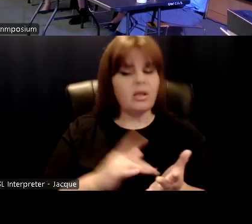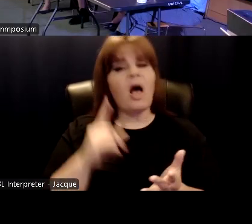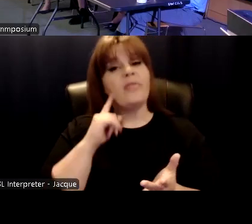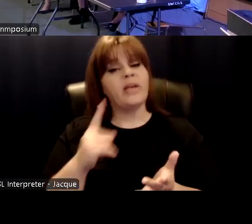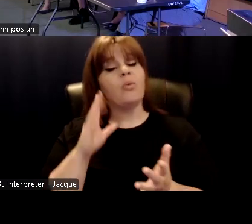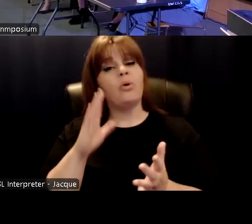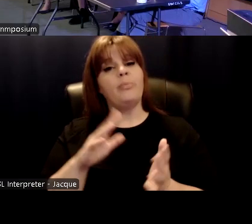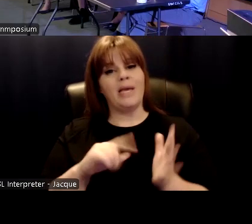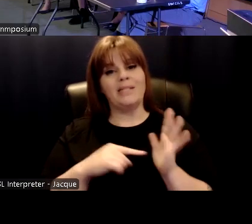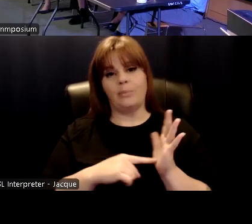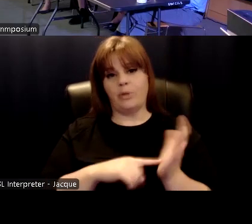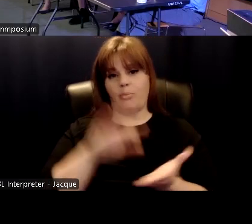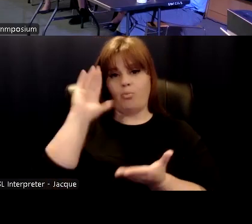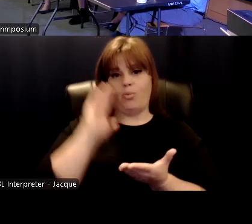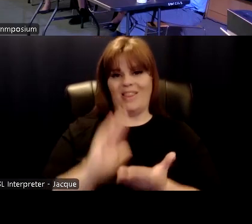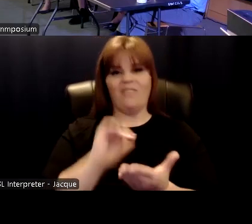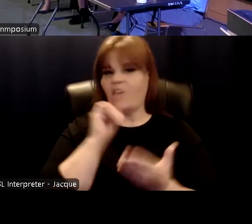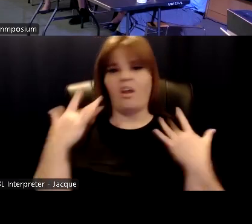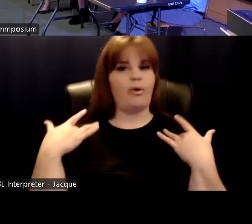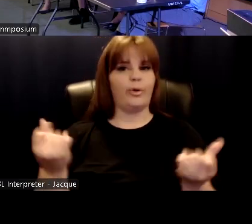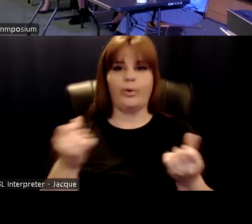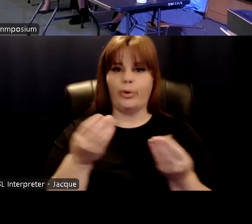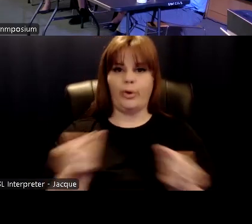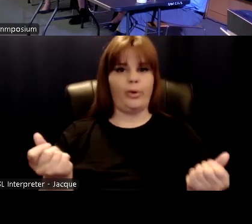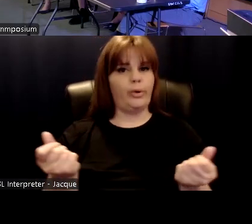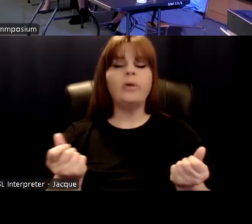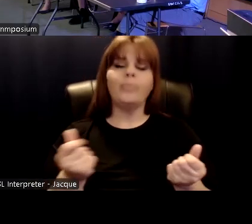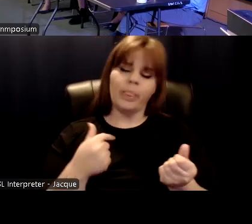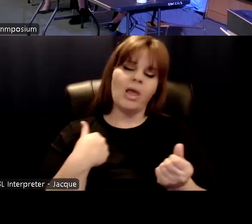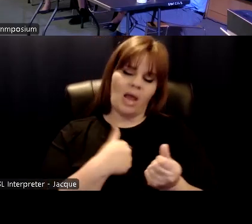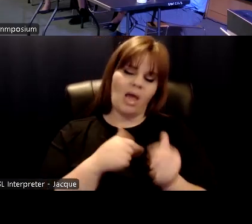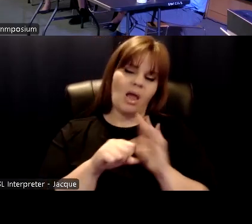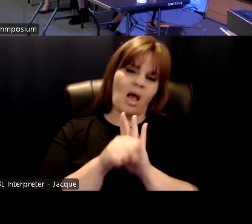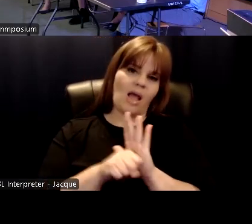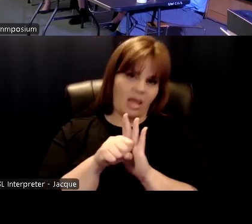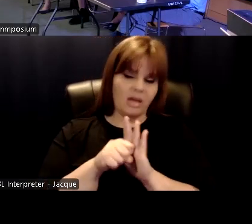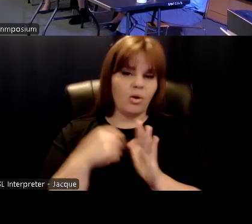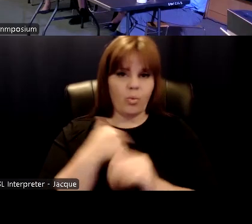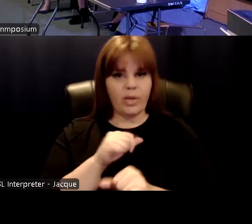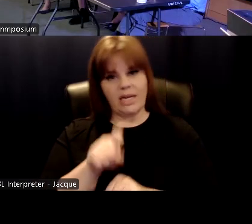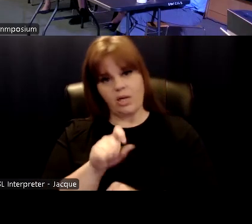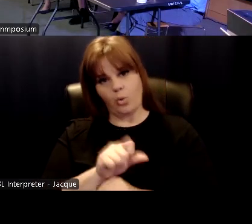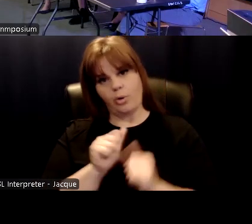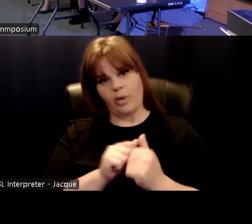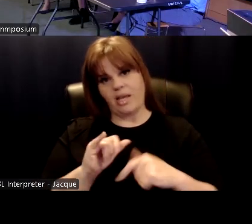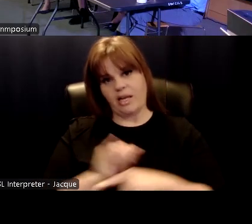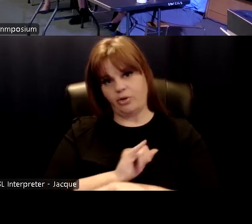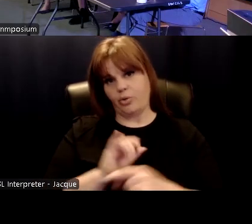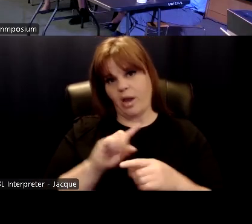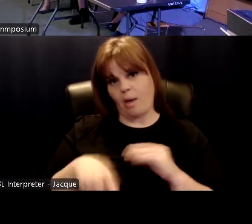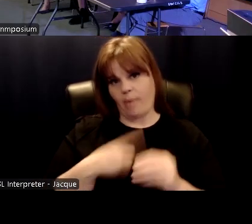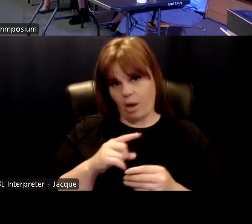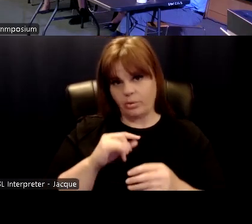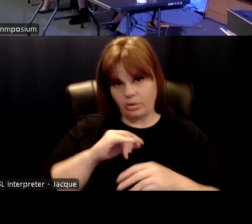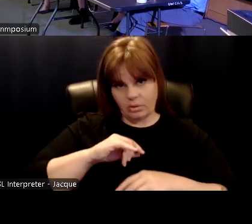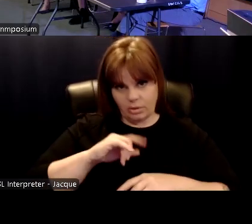at this point and not cures. And that's why I also highlighted we really need to work with industry on treatments that will cure long COVID.